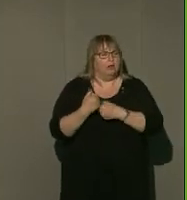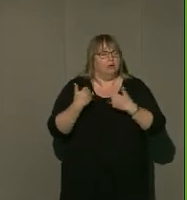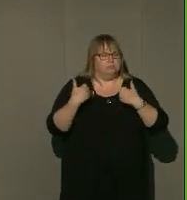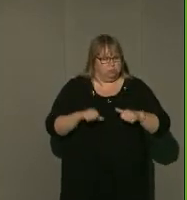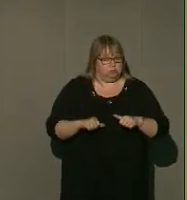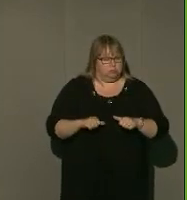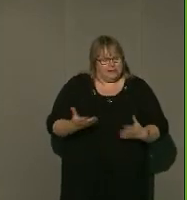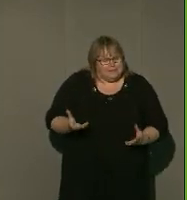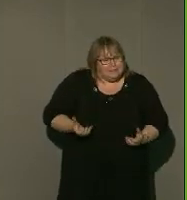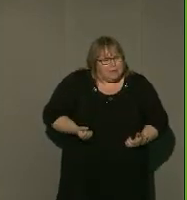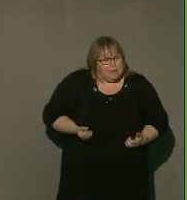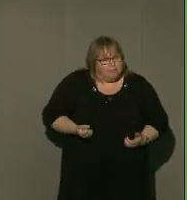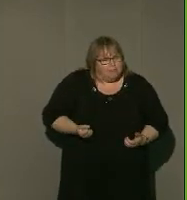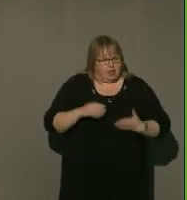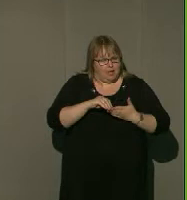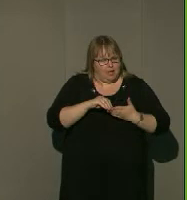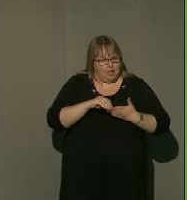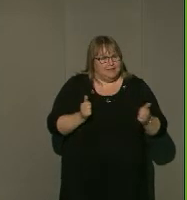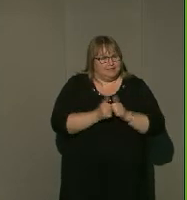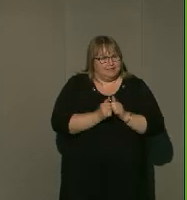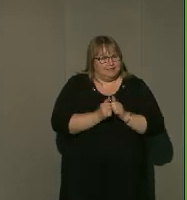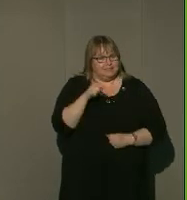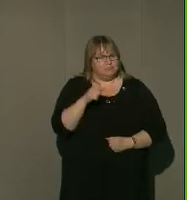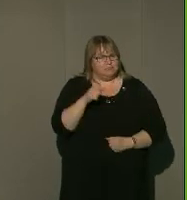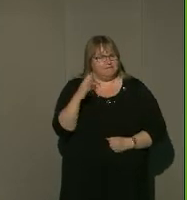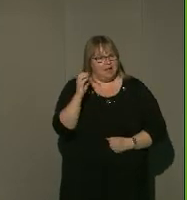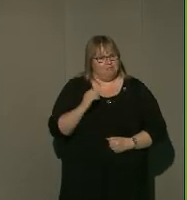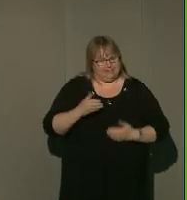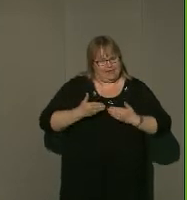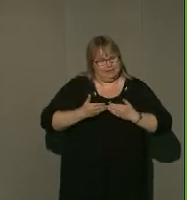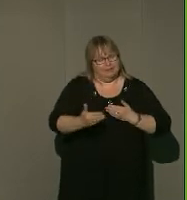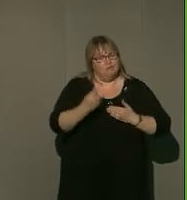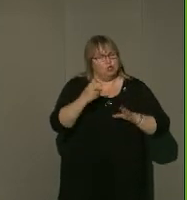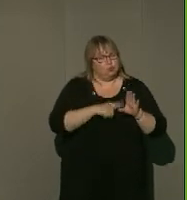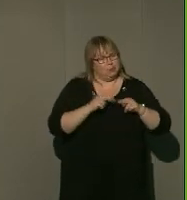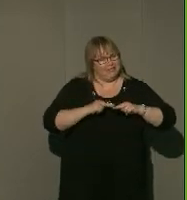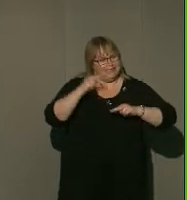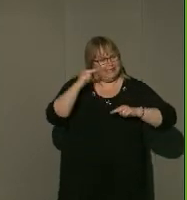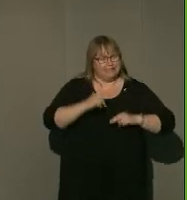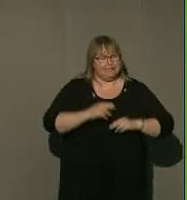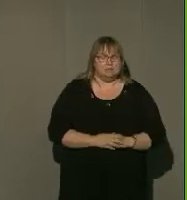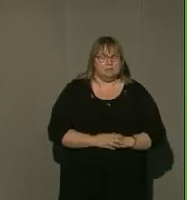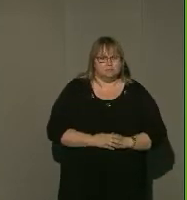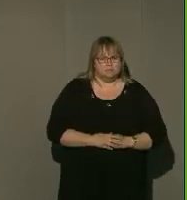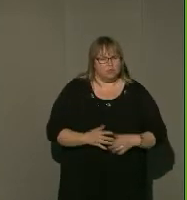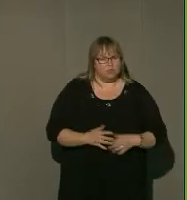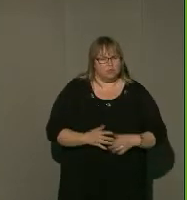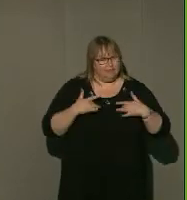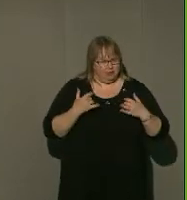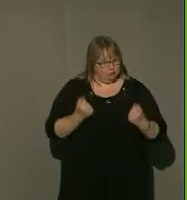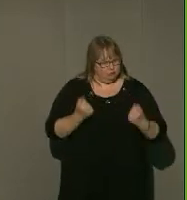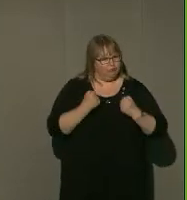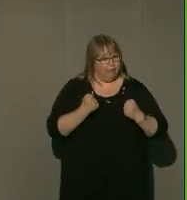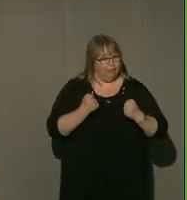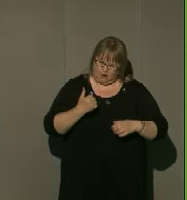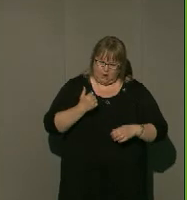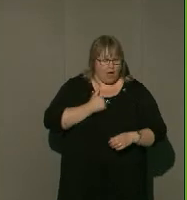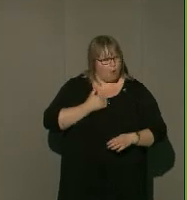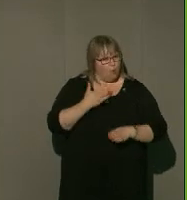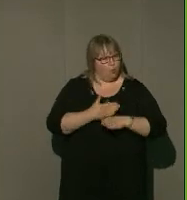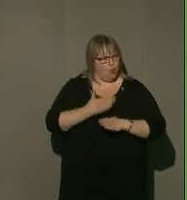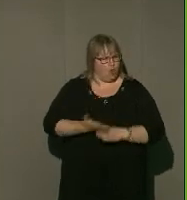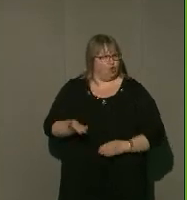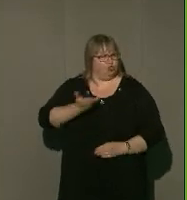deal of 6.25% over 3 years. We believe that this is strengthening of workers' rights, which